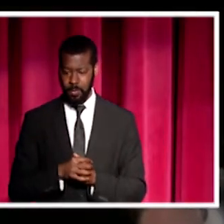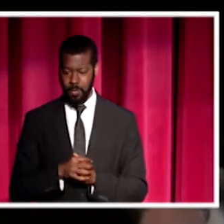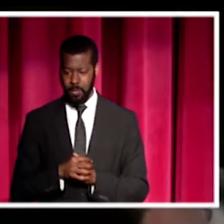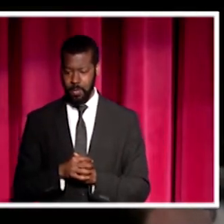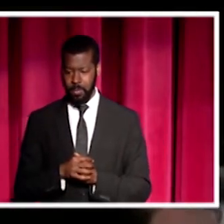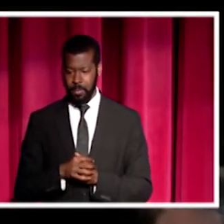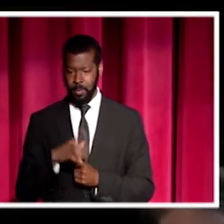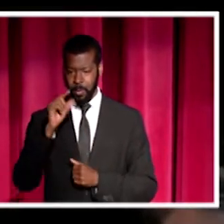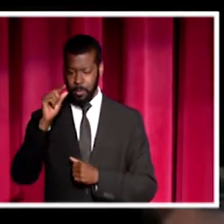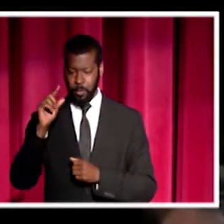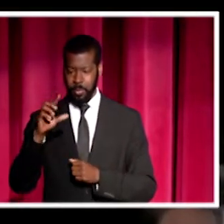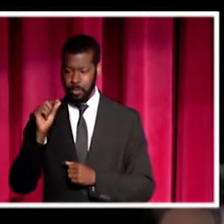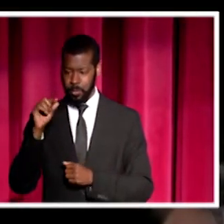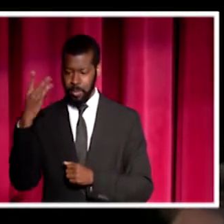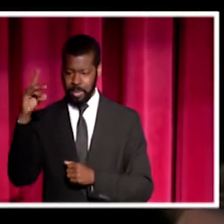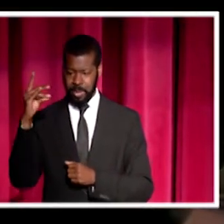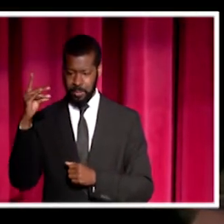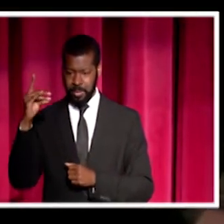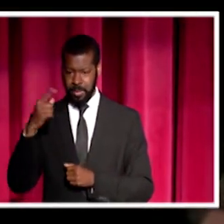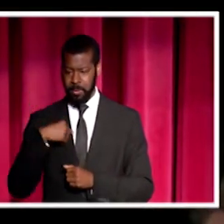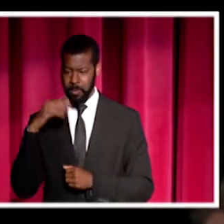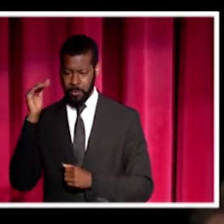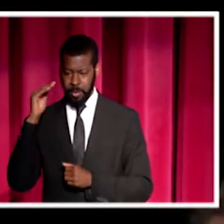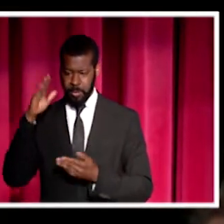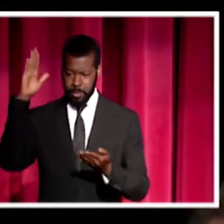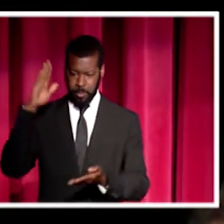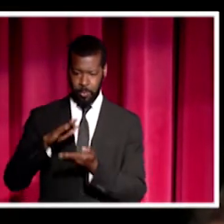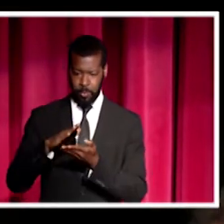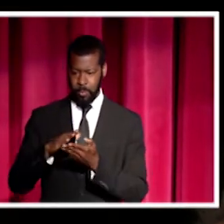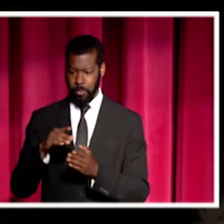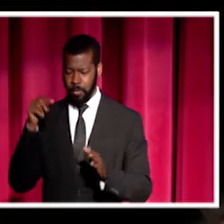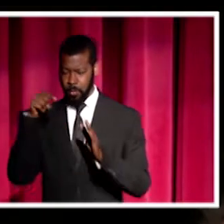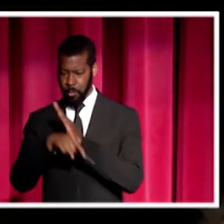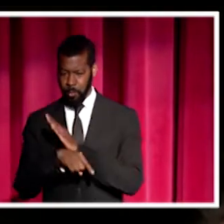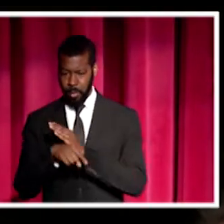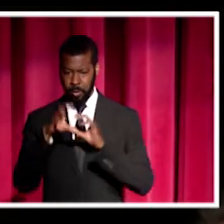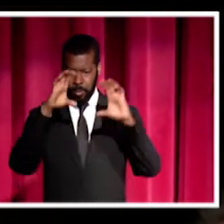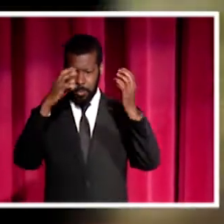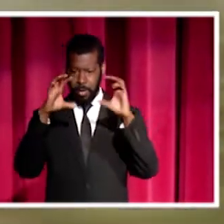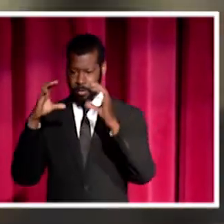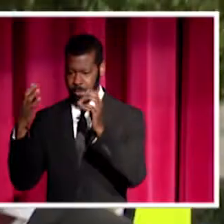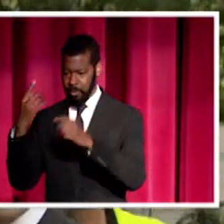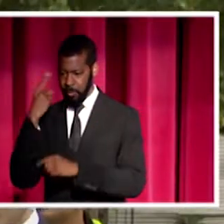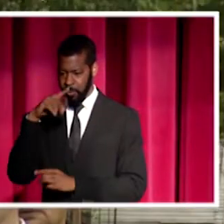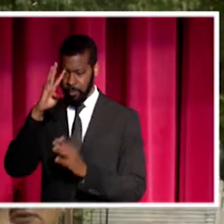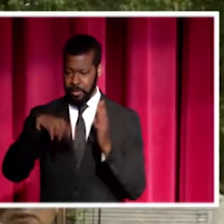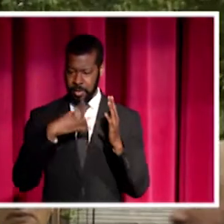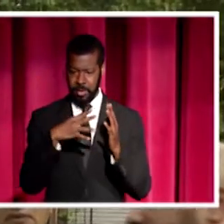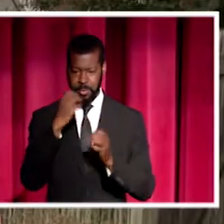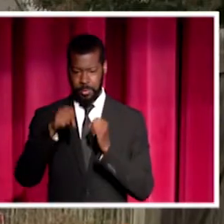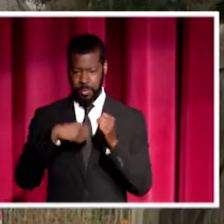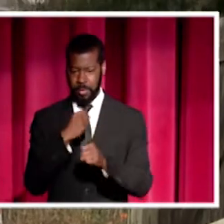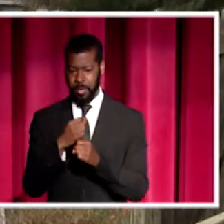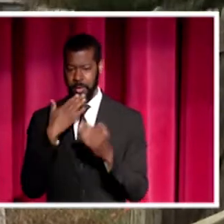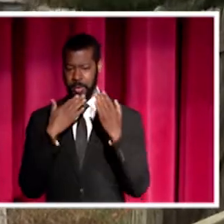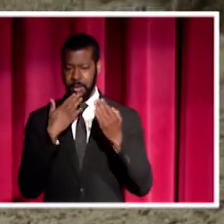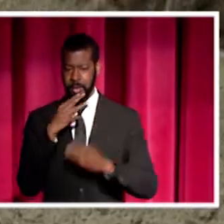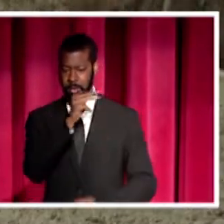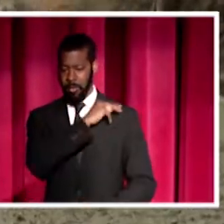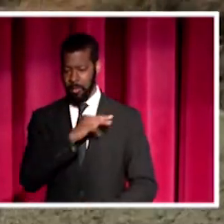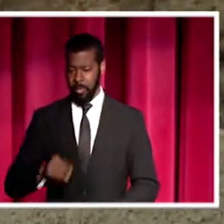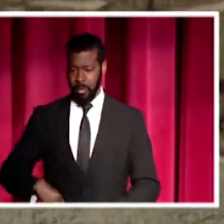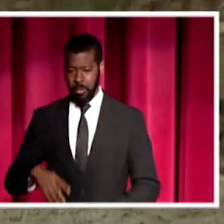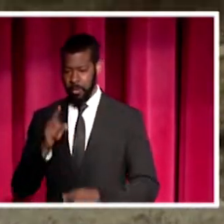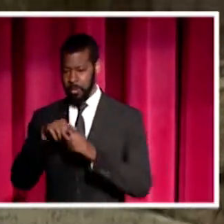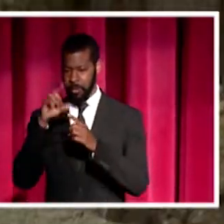in 2017, we experienced a reduction in every single crime category for the calendar year. Thank you, Mayor Bowser, for being here with us to